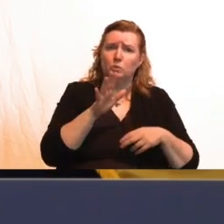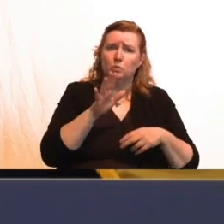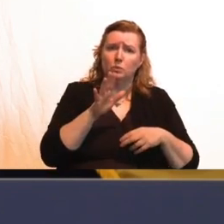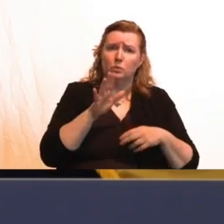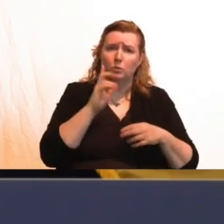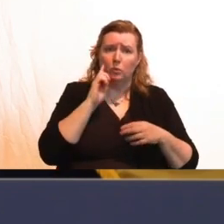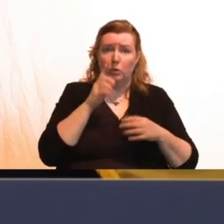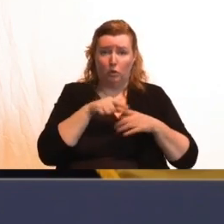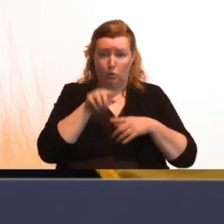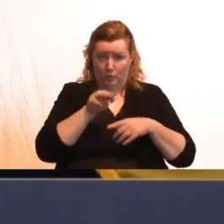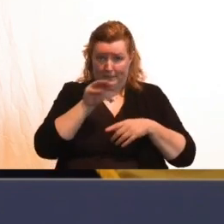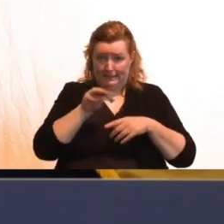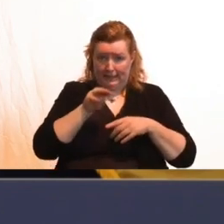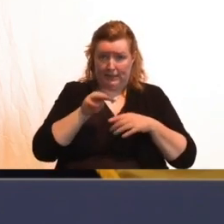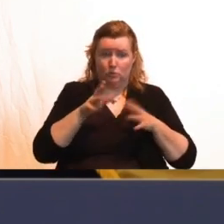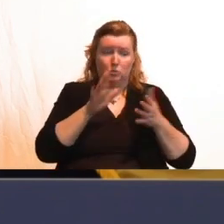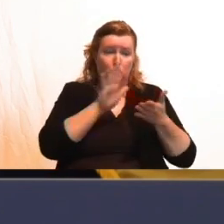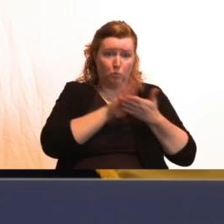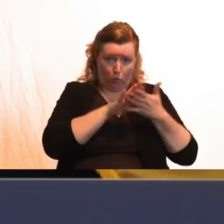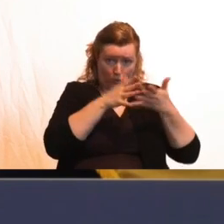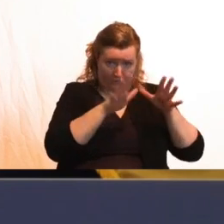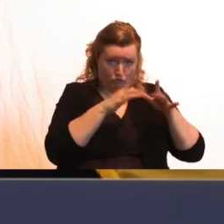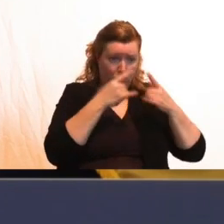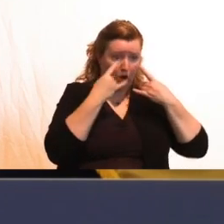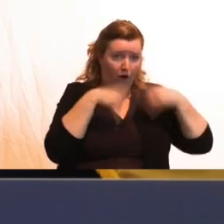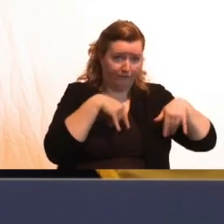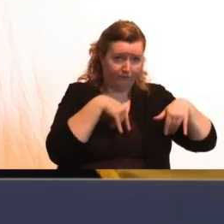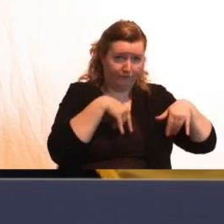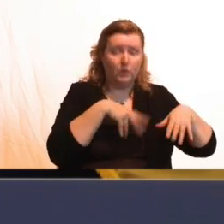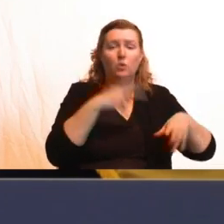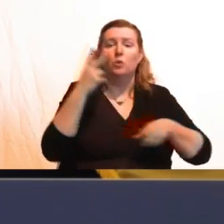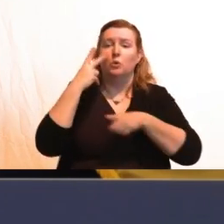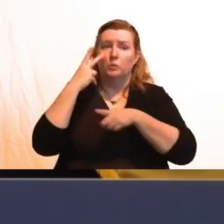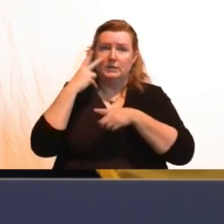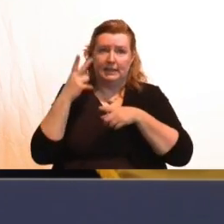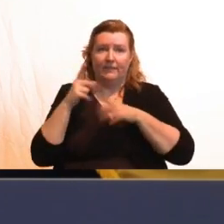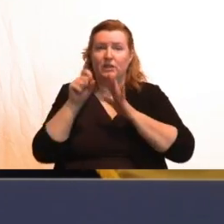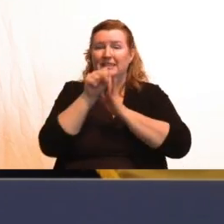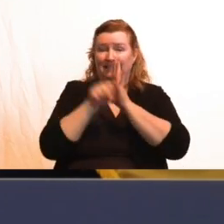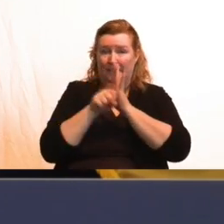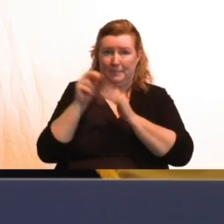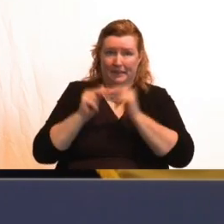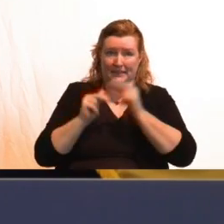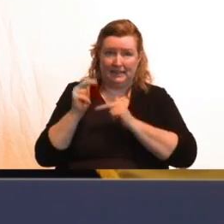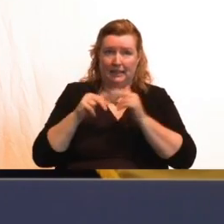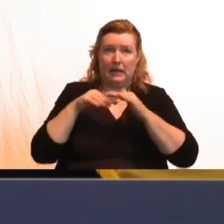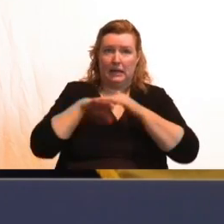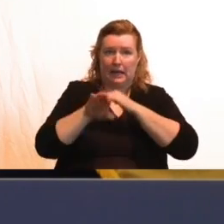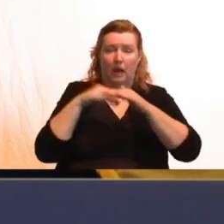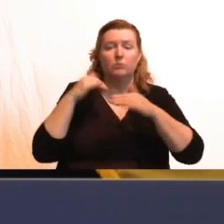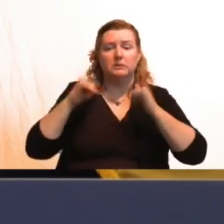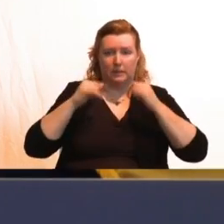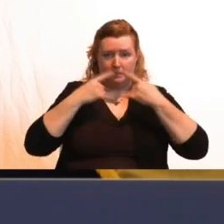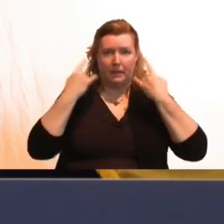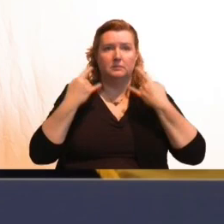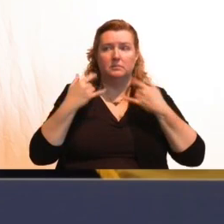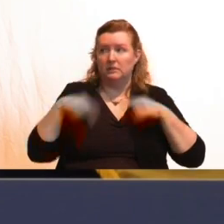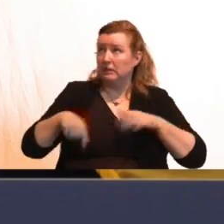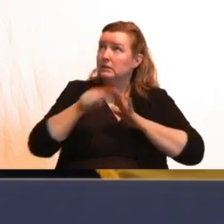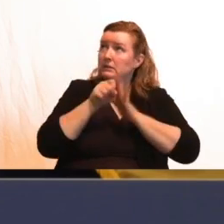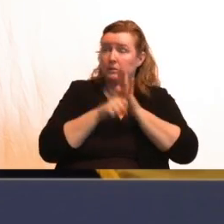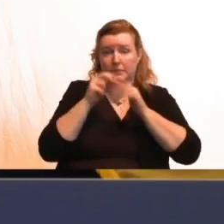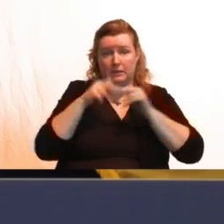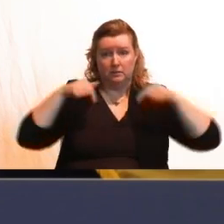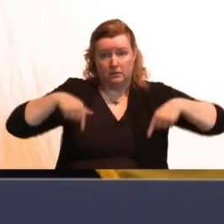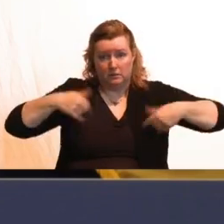still wearing them when we come in and out, because this is a state building. But I don't think you should assume. I don't want to make news, Judy, but I don't think that's going to last a whole lot